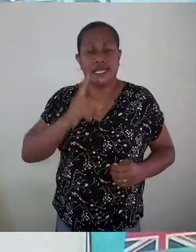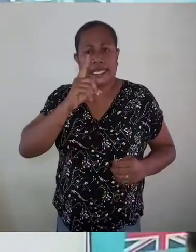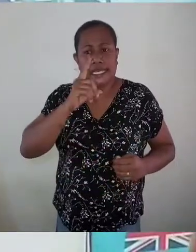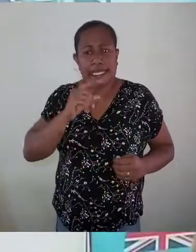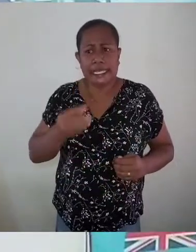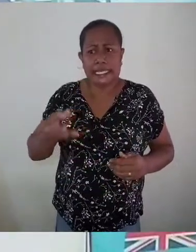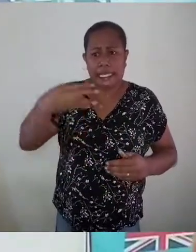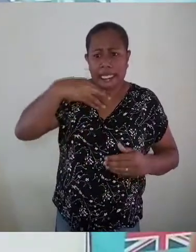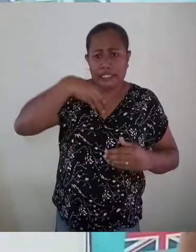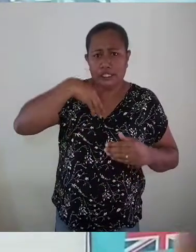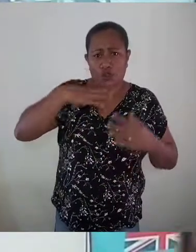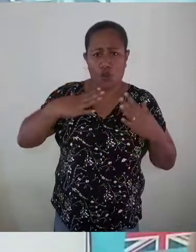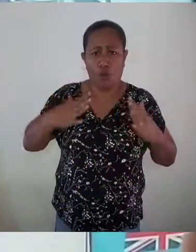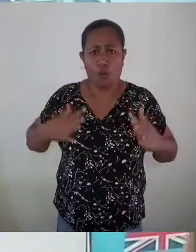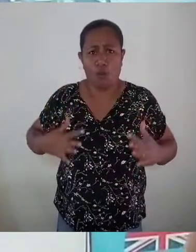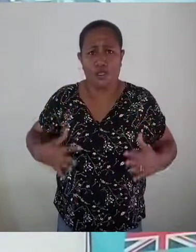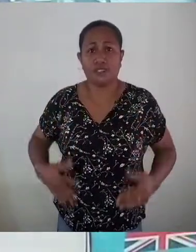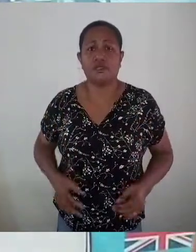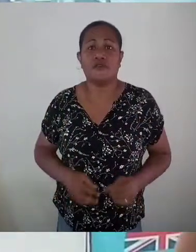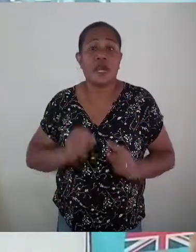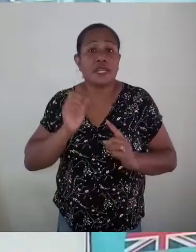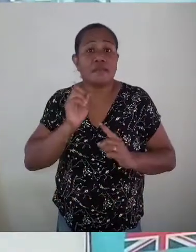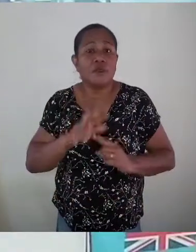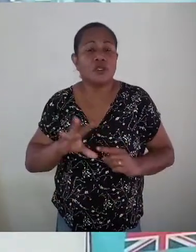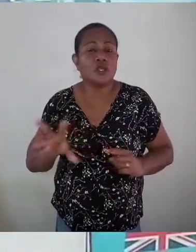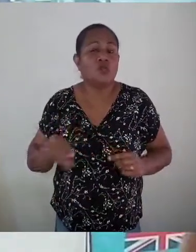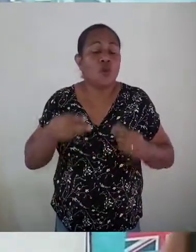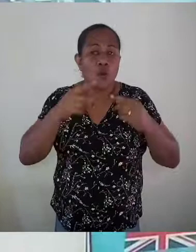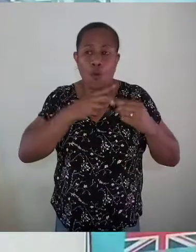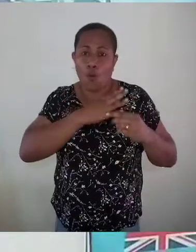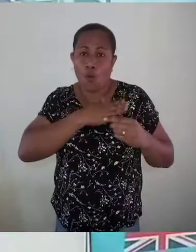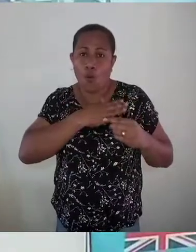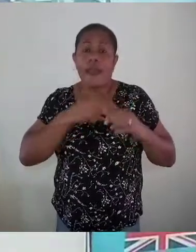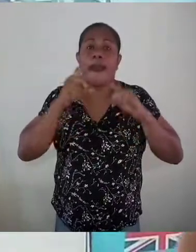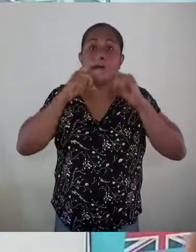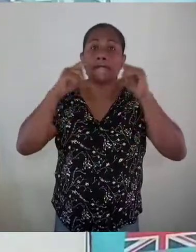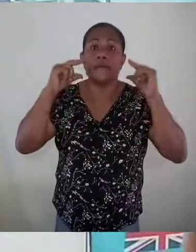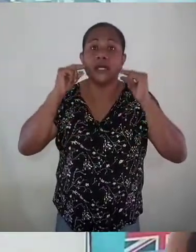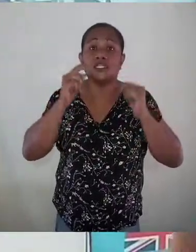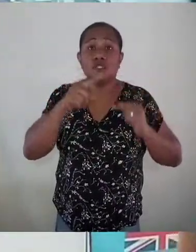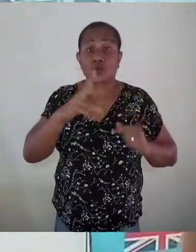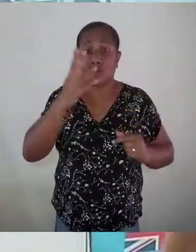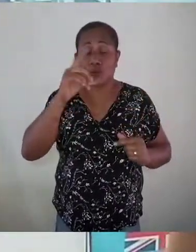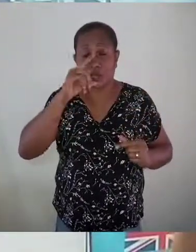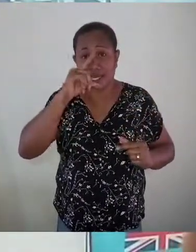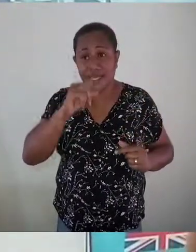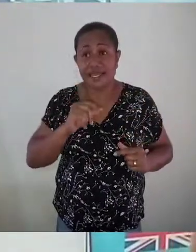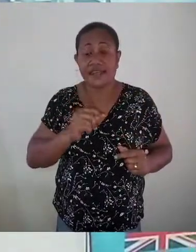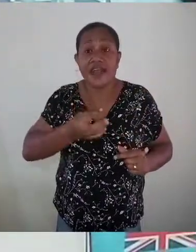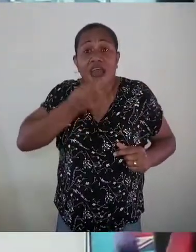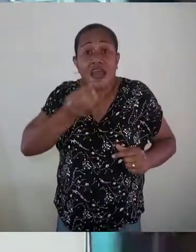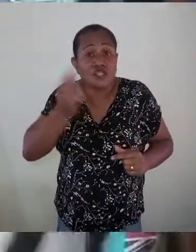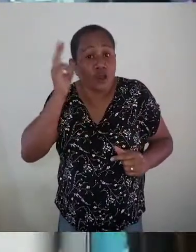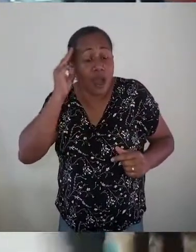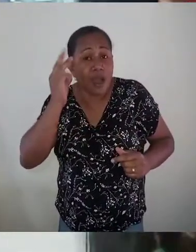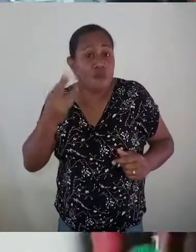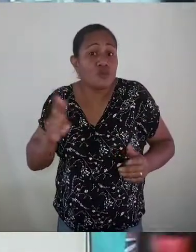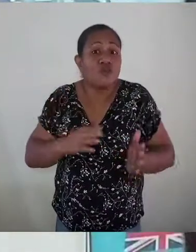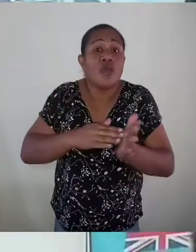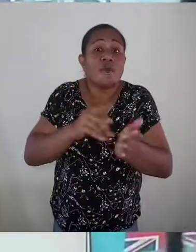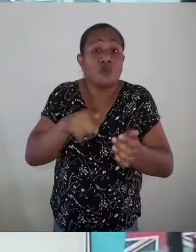body. So it's important to wear your mask. Maybe you can ask your mom and dad to help you. Do you